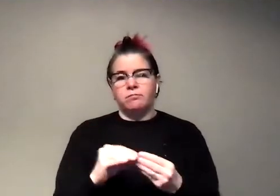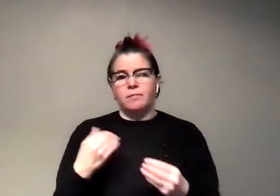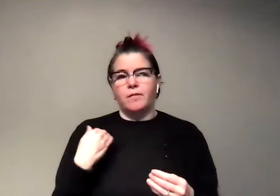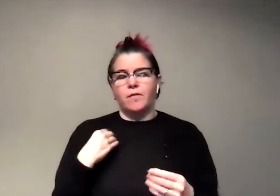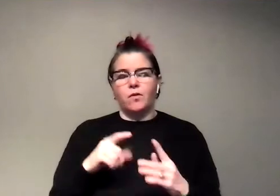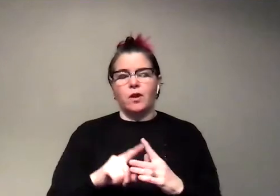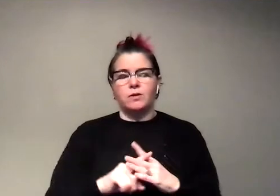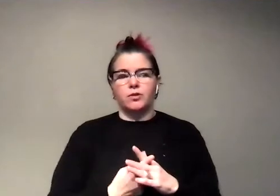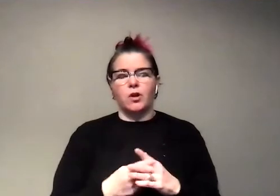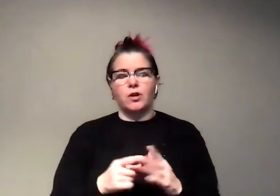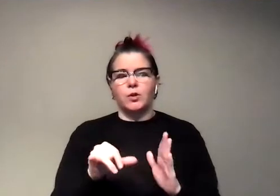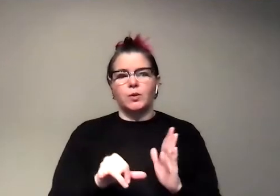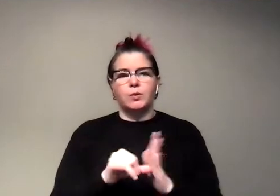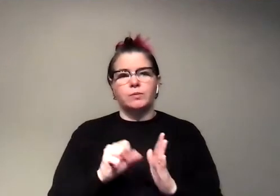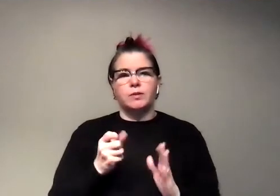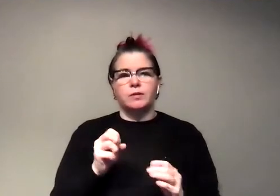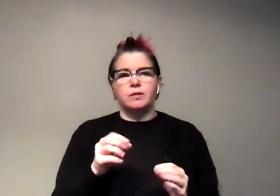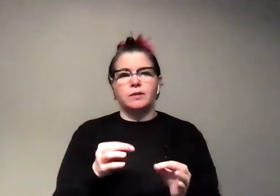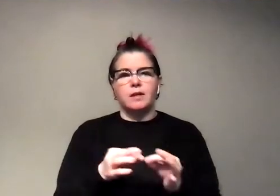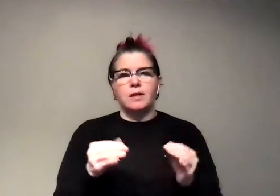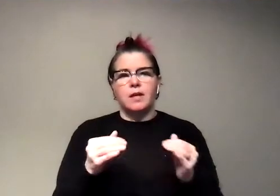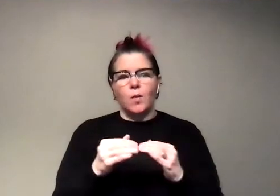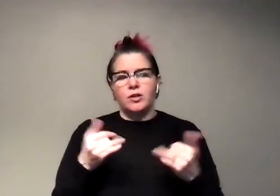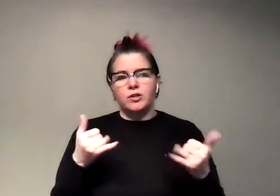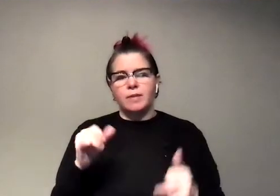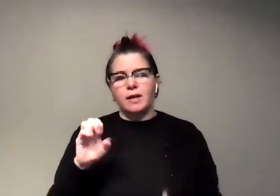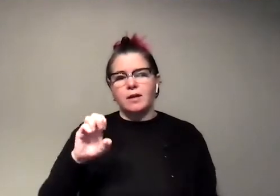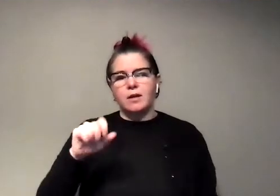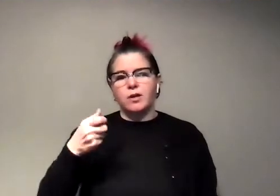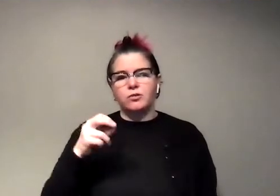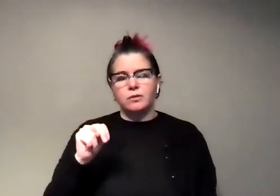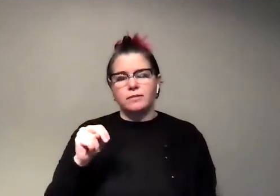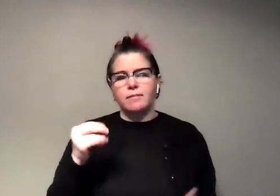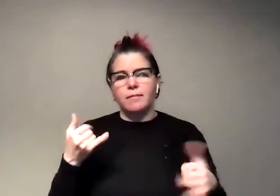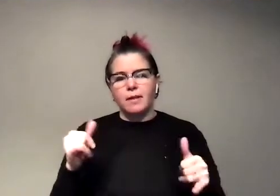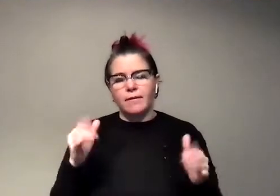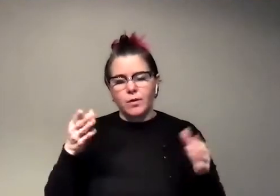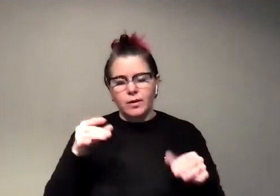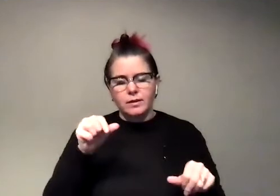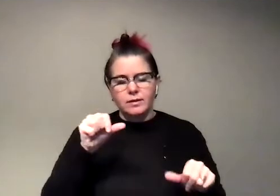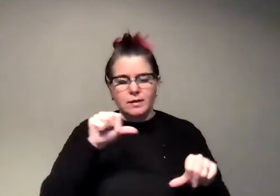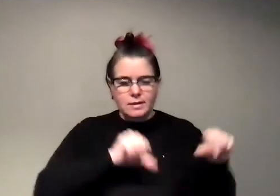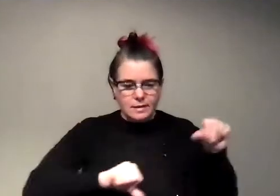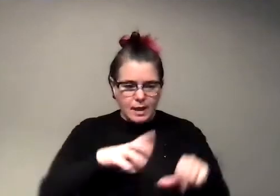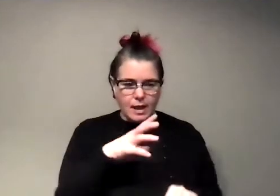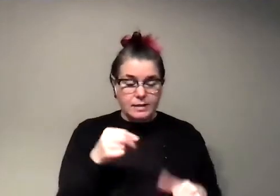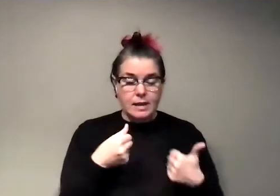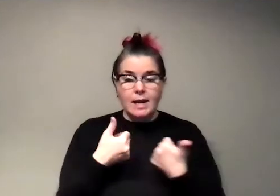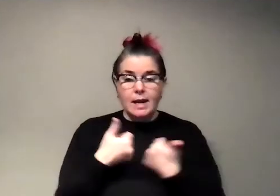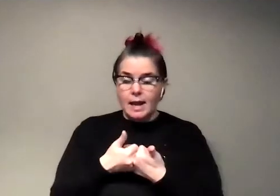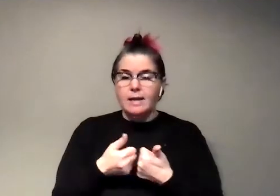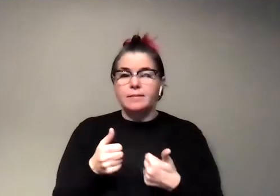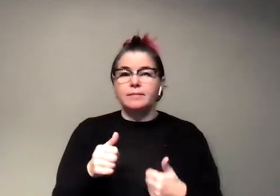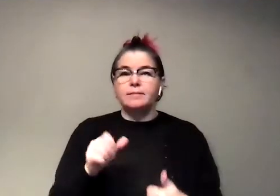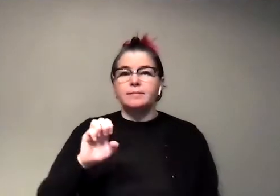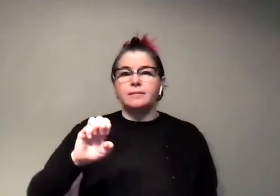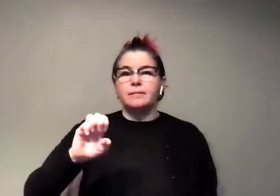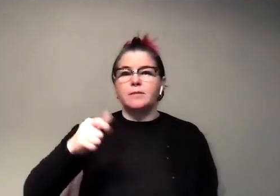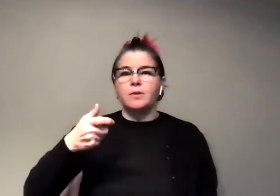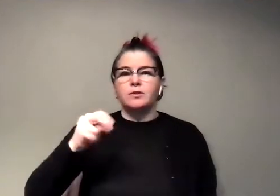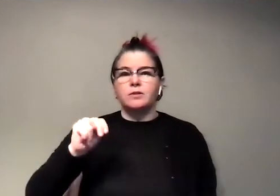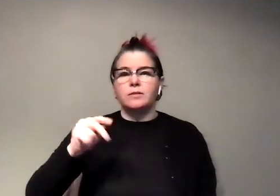up a YouTube series called Equation Play, which focuses on science in games, which you could find at